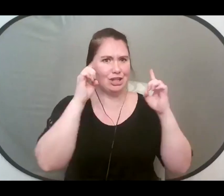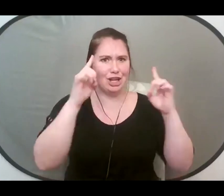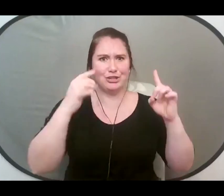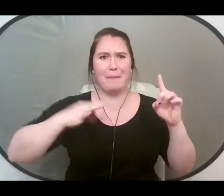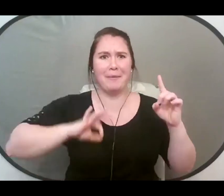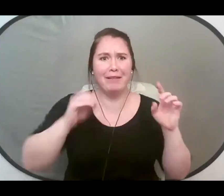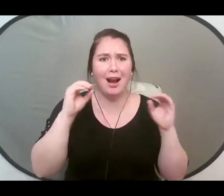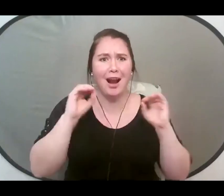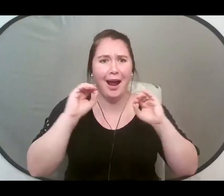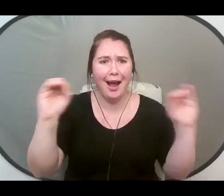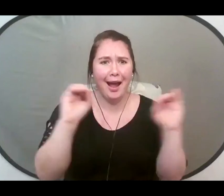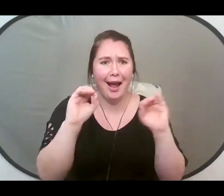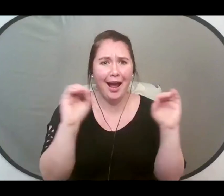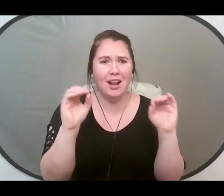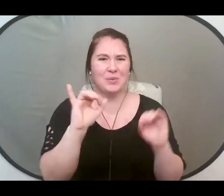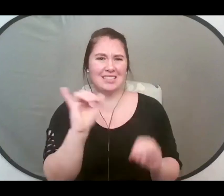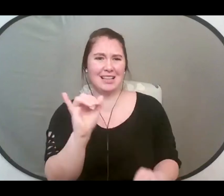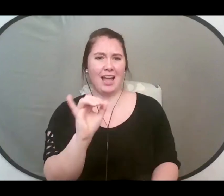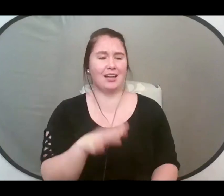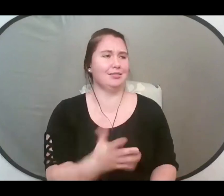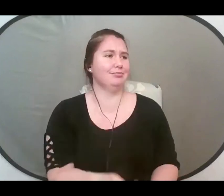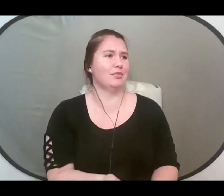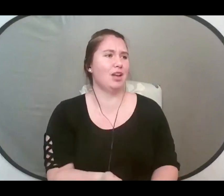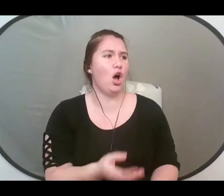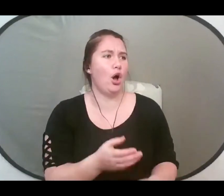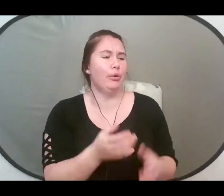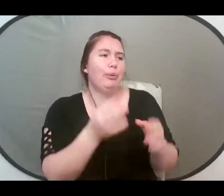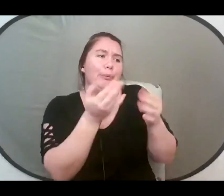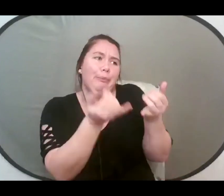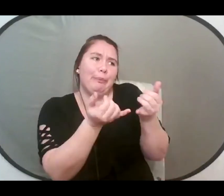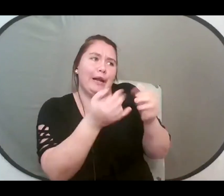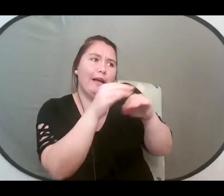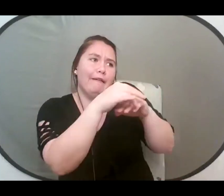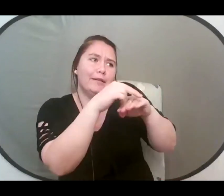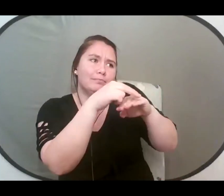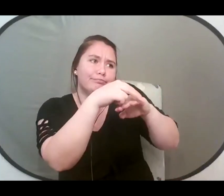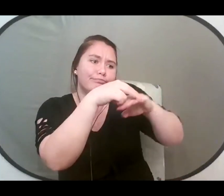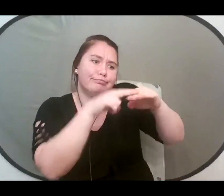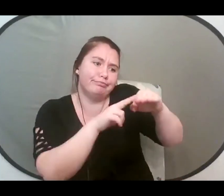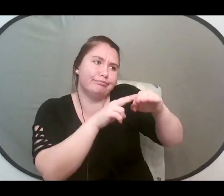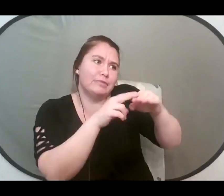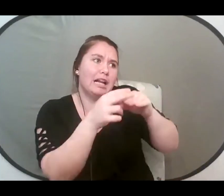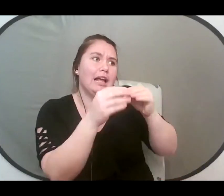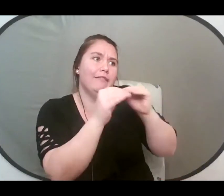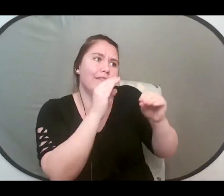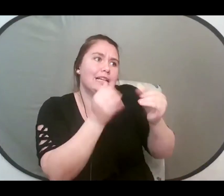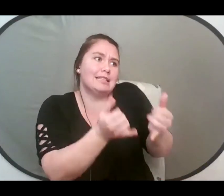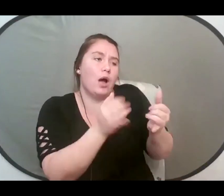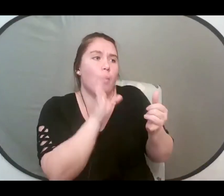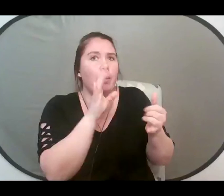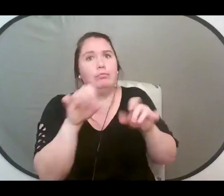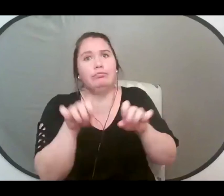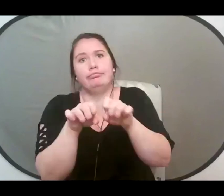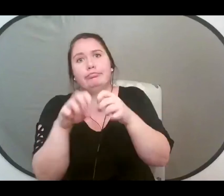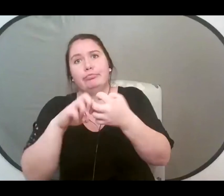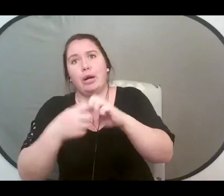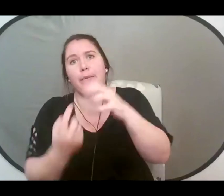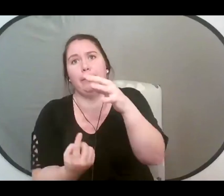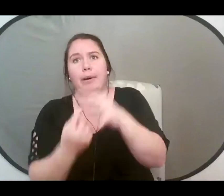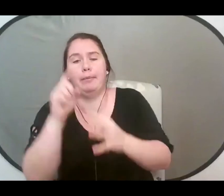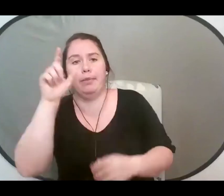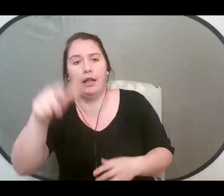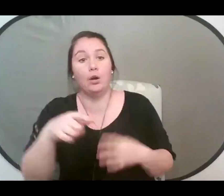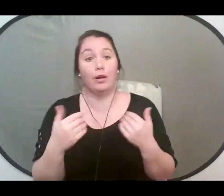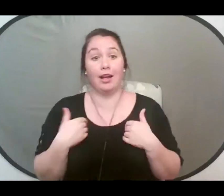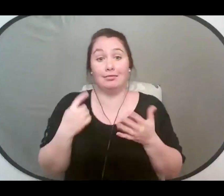benefit and was like a Band-Aid that continues to be a problem. So we had quite a bit of discussion about option number